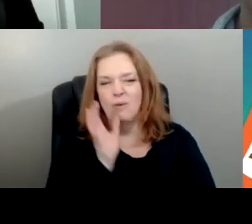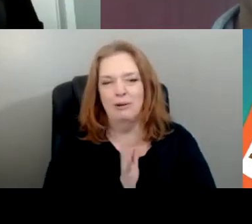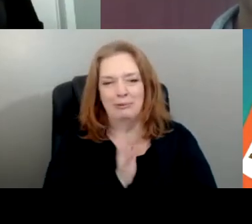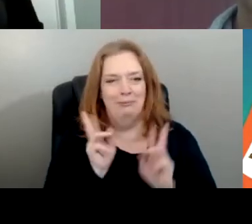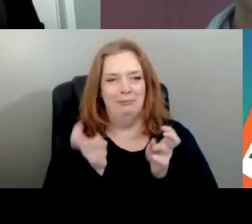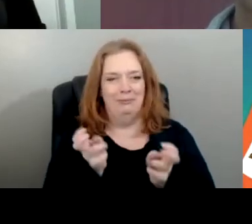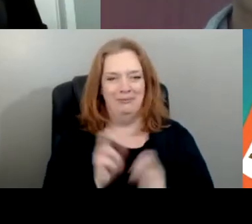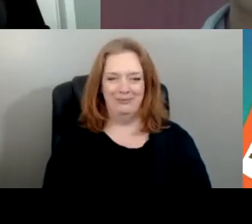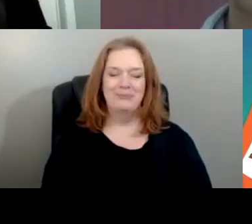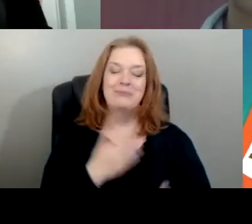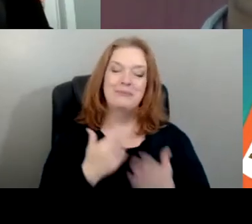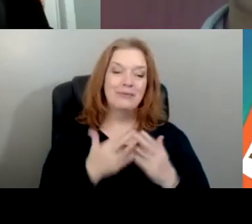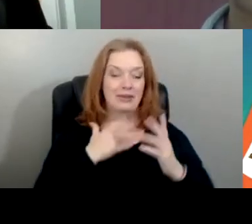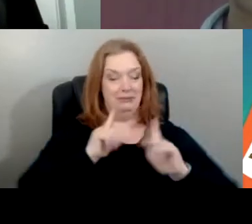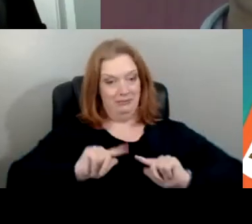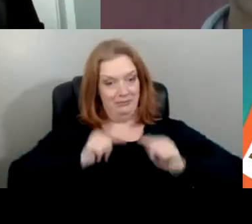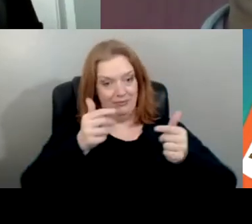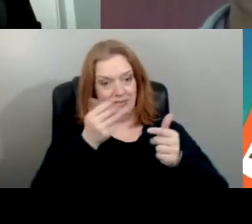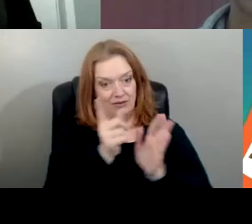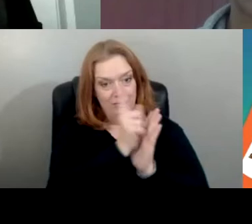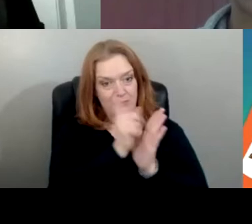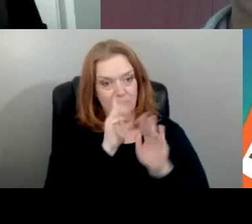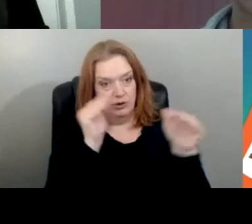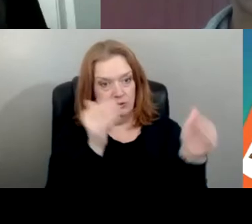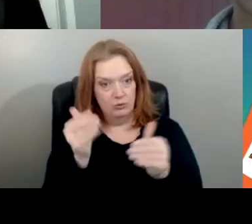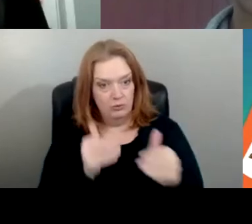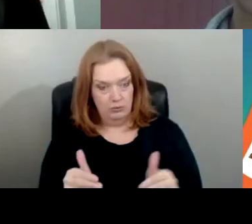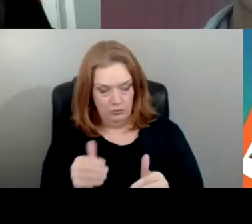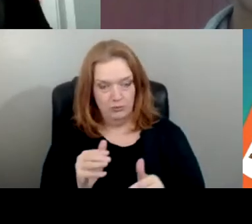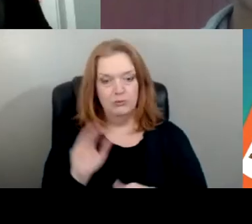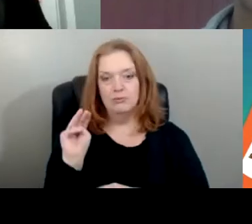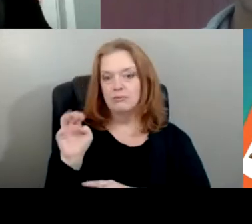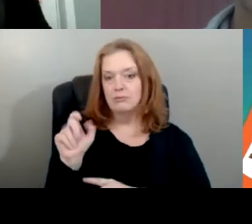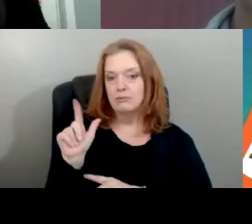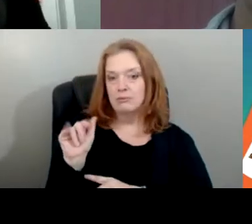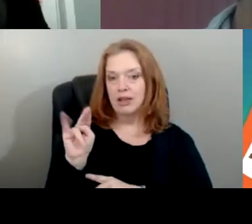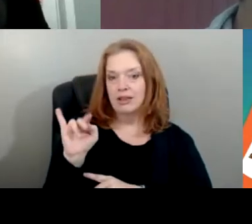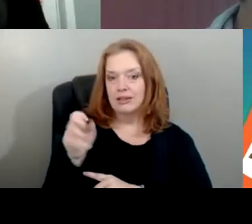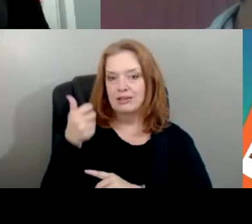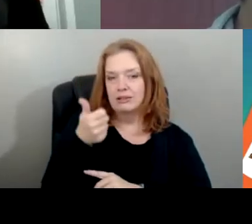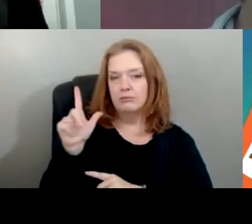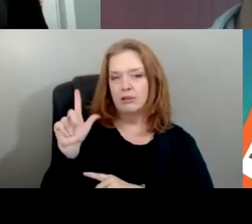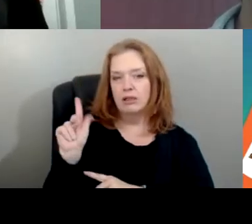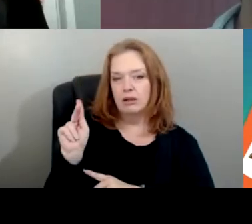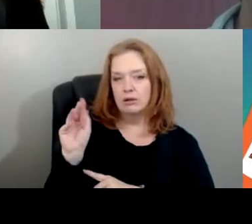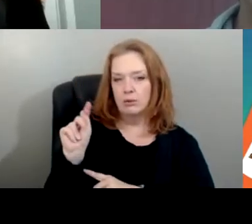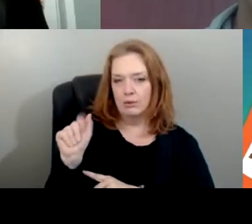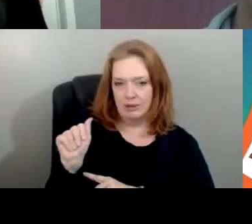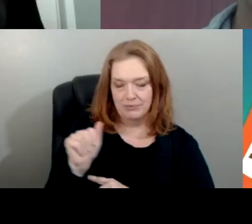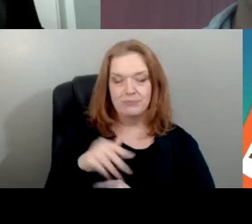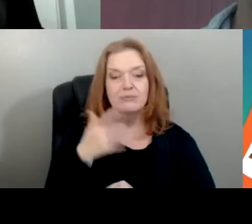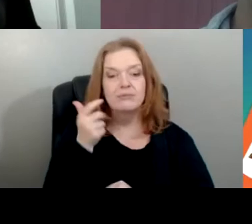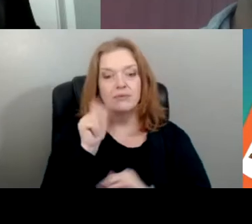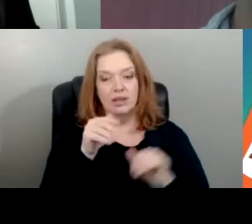you a few minutes to introduce yourselves, introduce the work that you've done thus far around MMIP, and